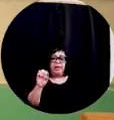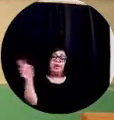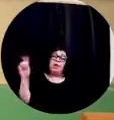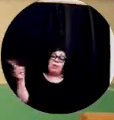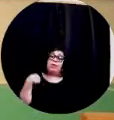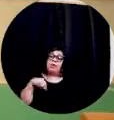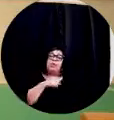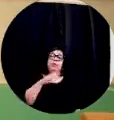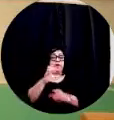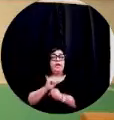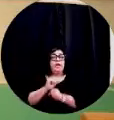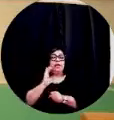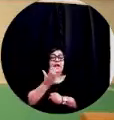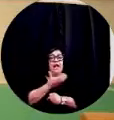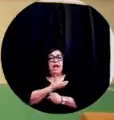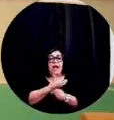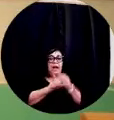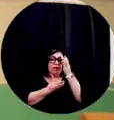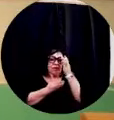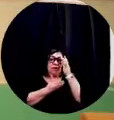know you were wearing victory.